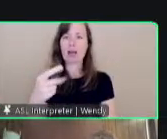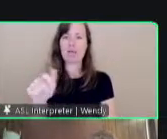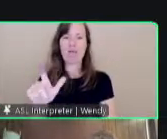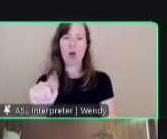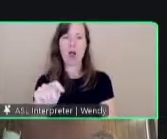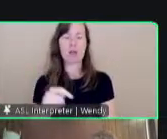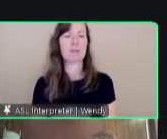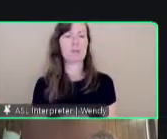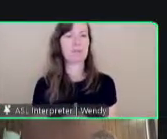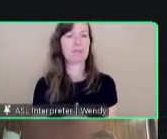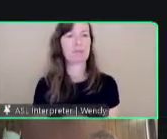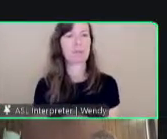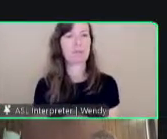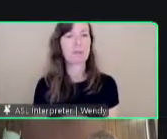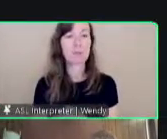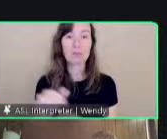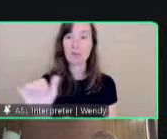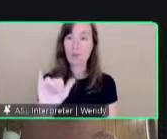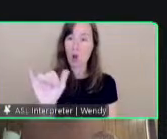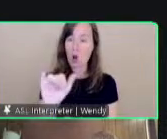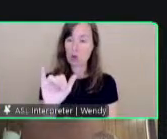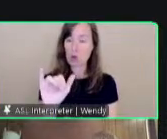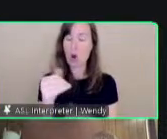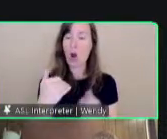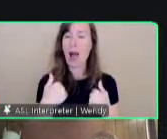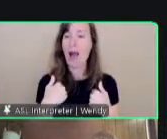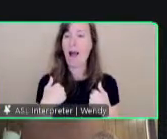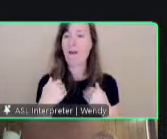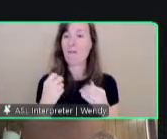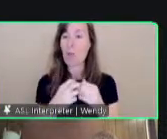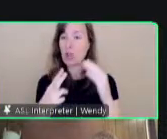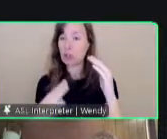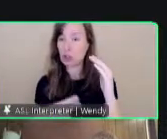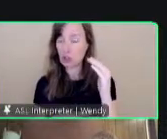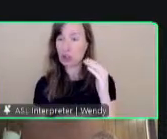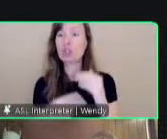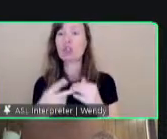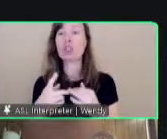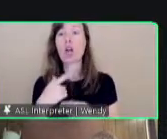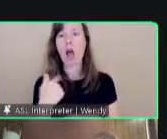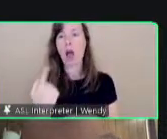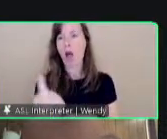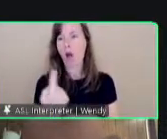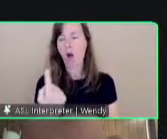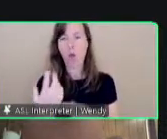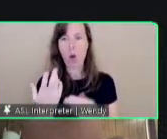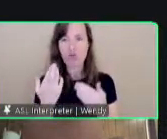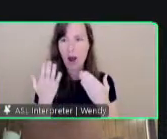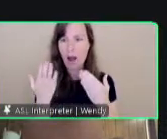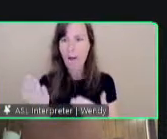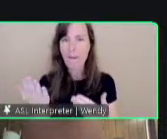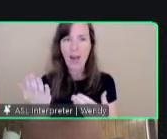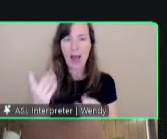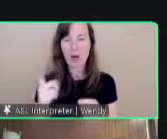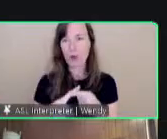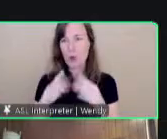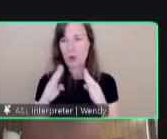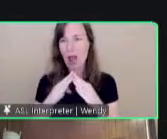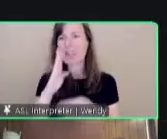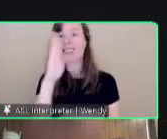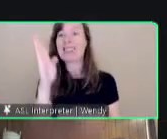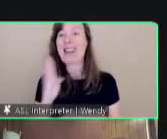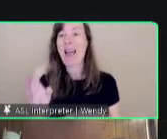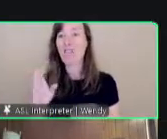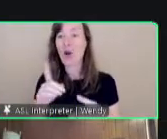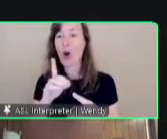Additionally, too, we have a bridge. I would always recommend municipalities never own a bridge, but we do own a bridge,